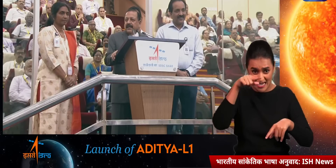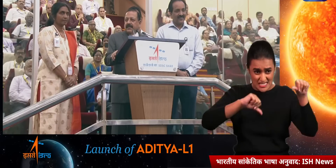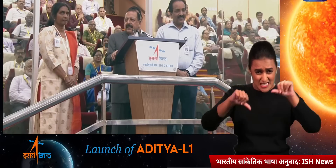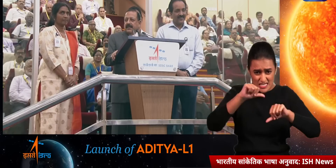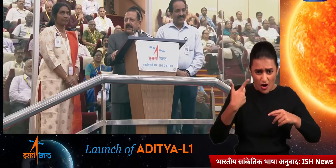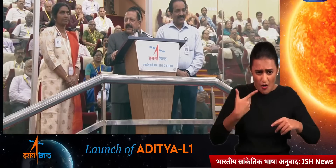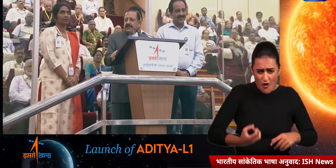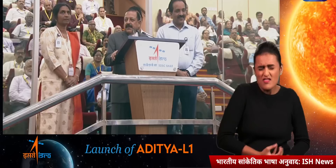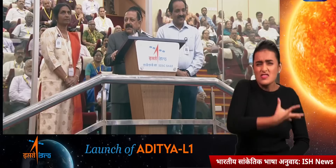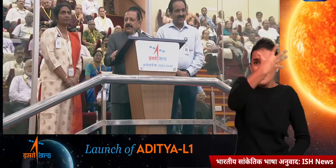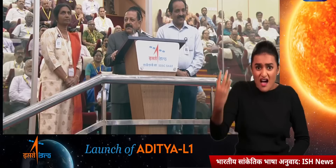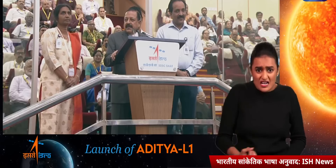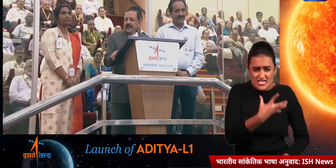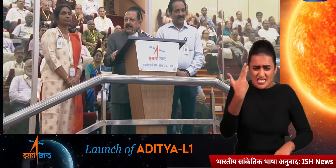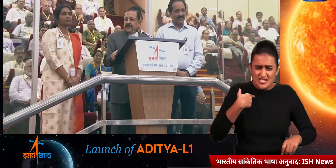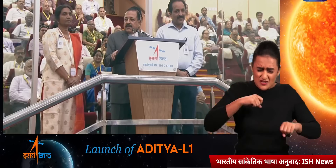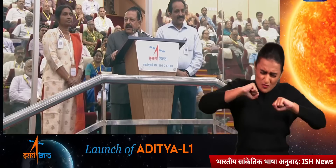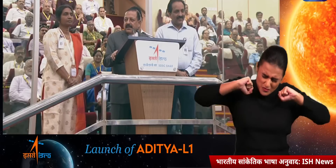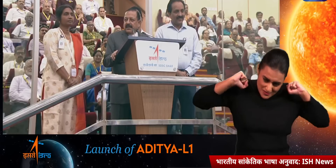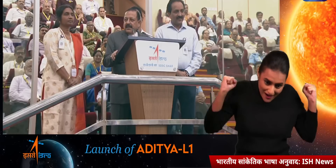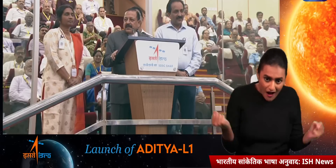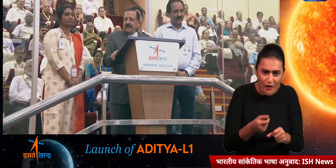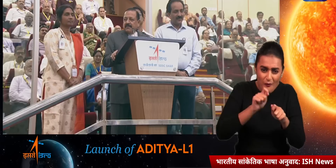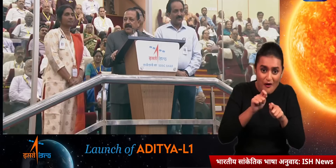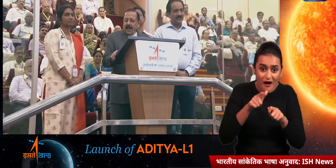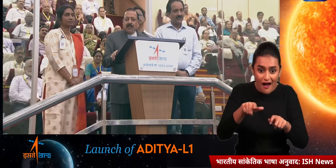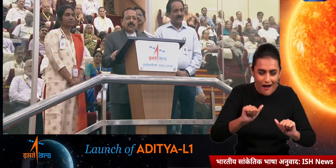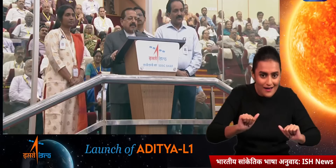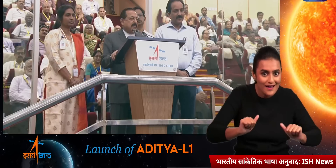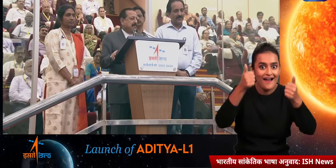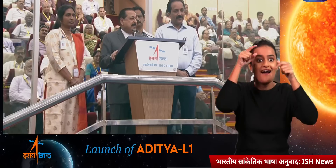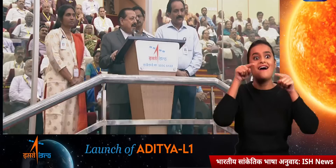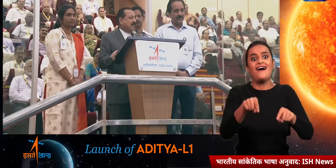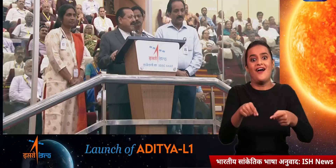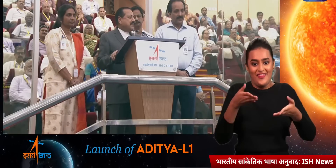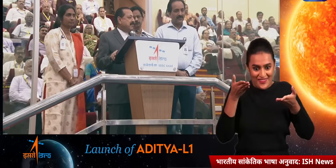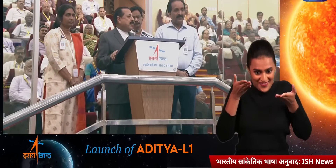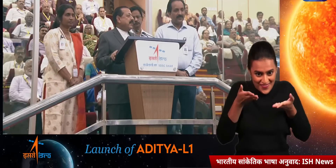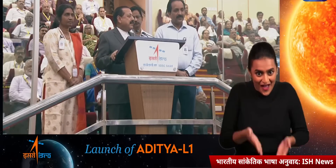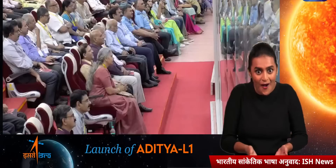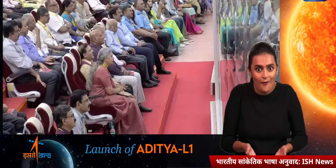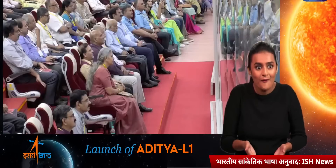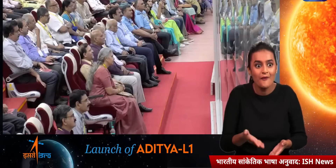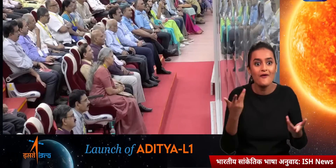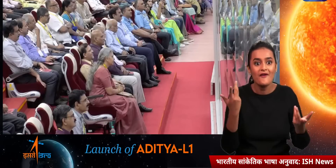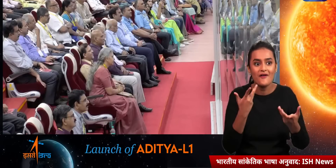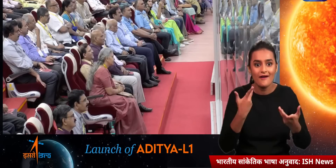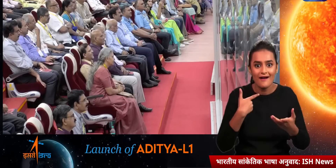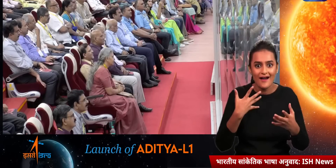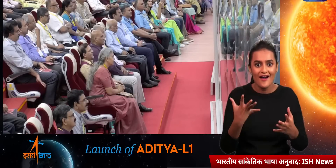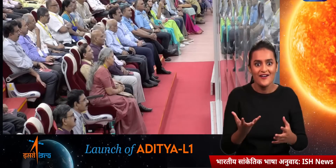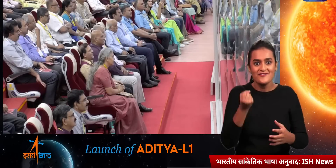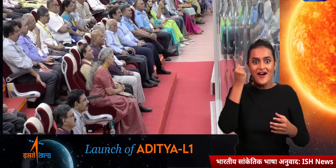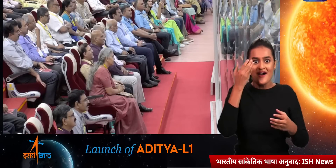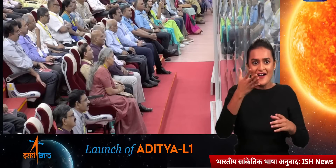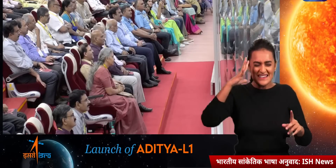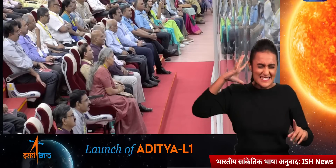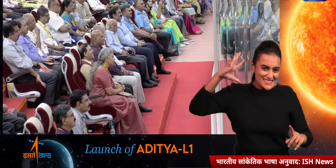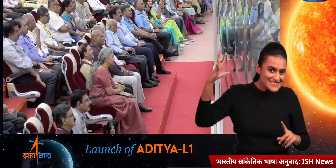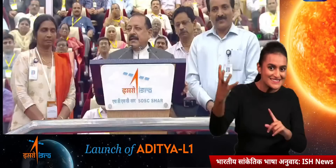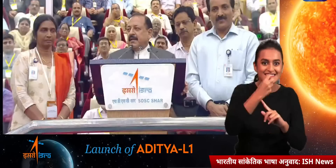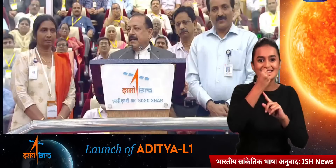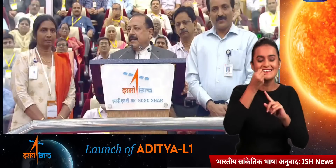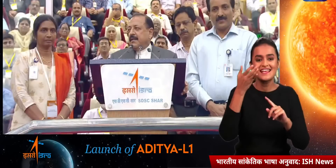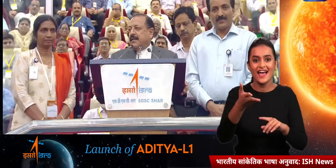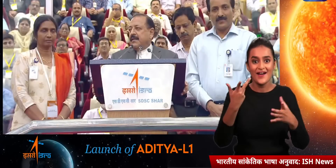and night for years and years together, but now comes the moment of vindication, the moment of